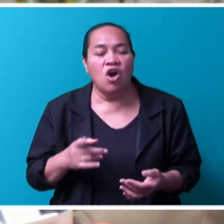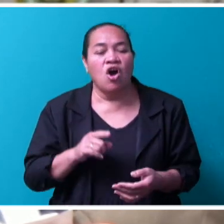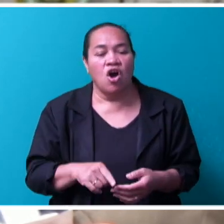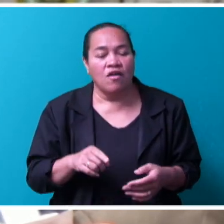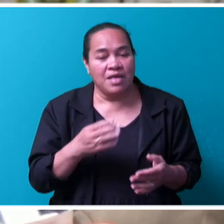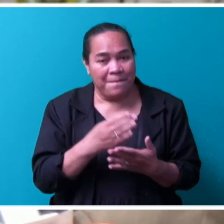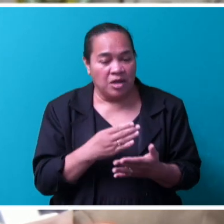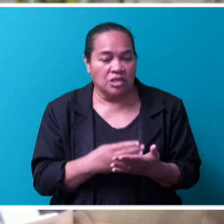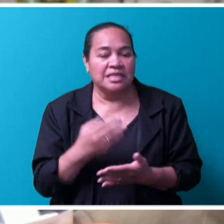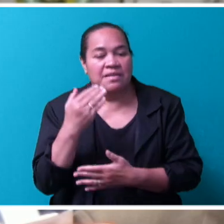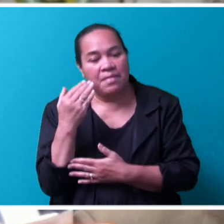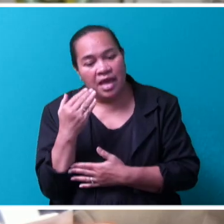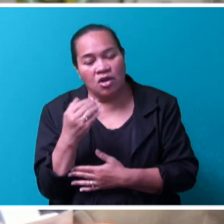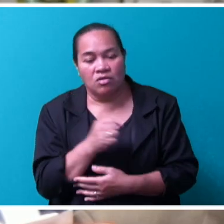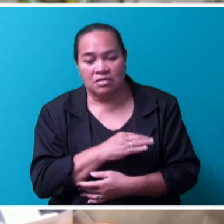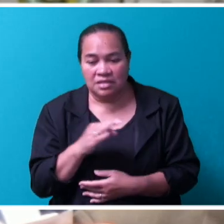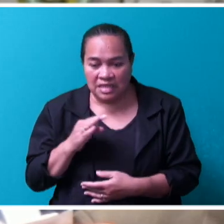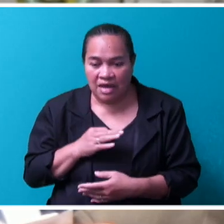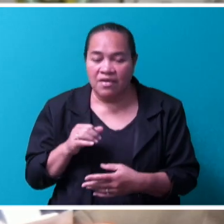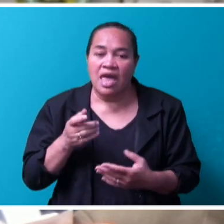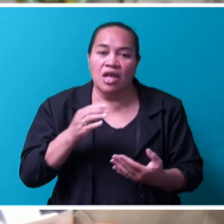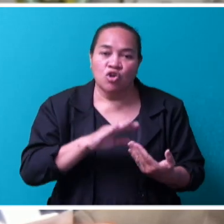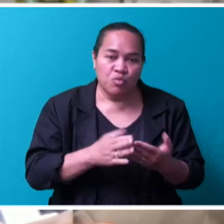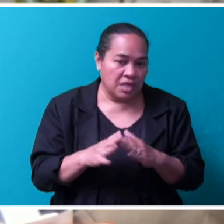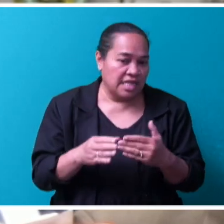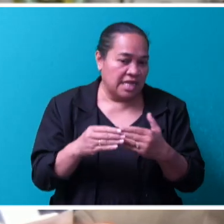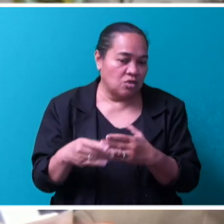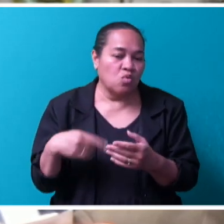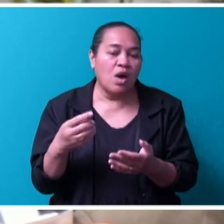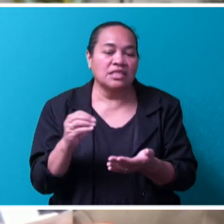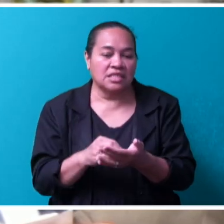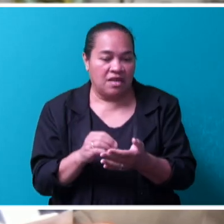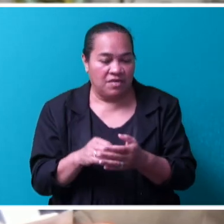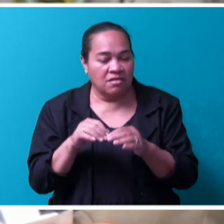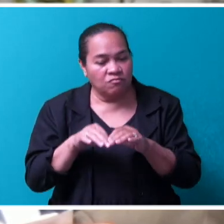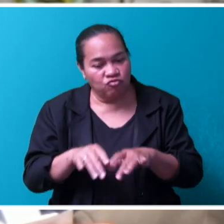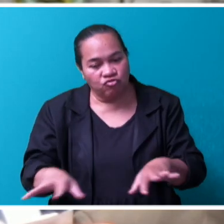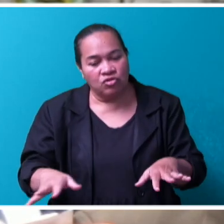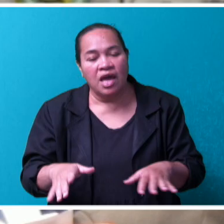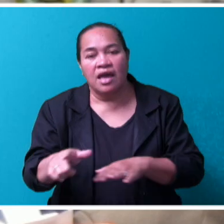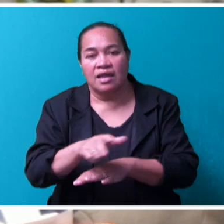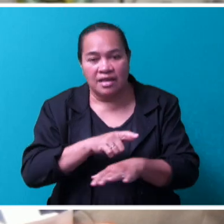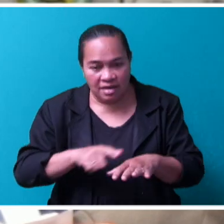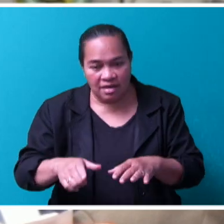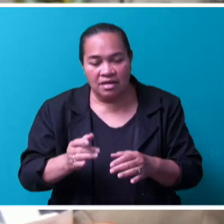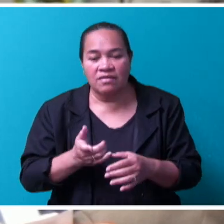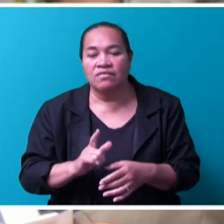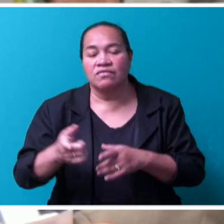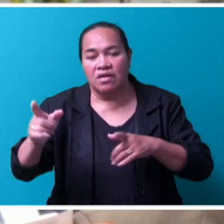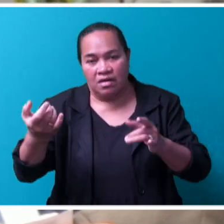on officers and community leaders serving throughout the province, maritime areas, remote